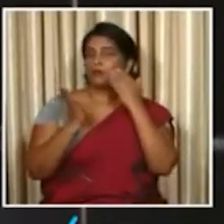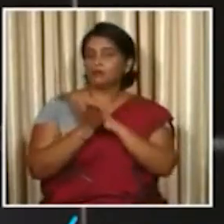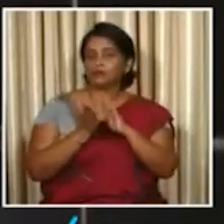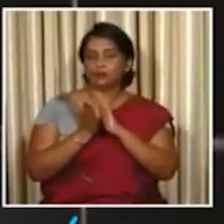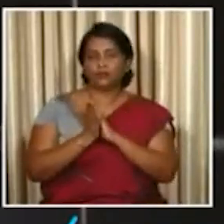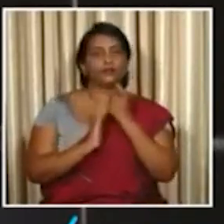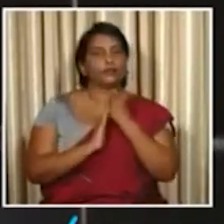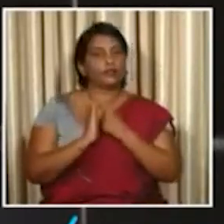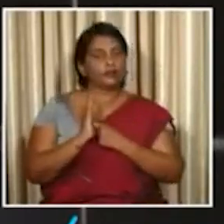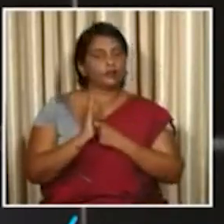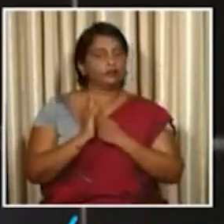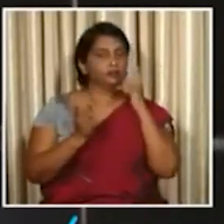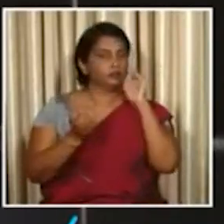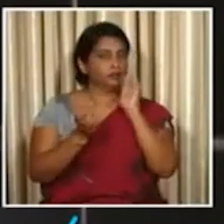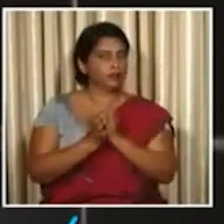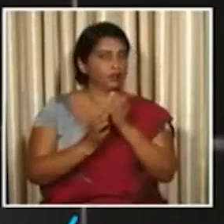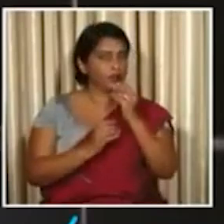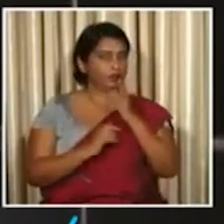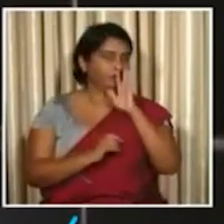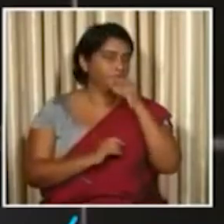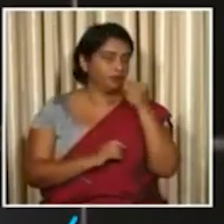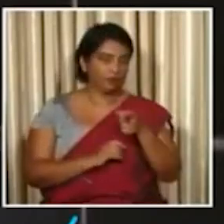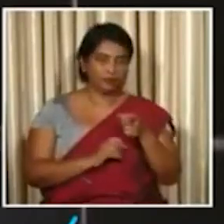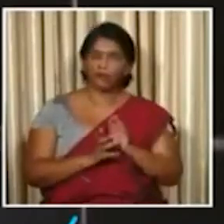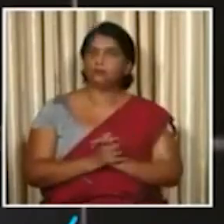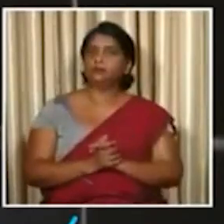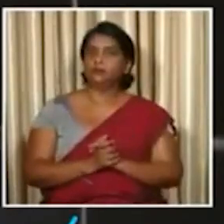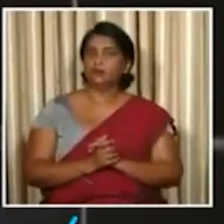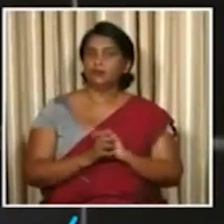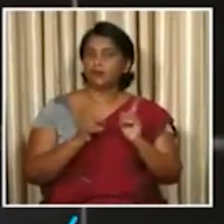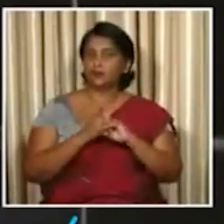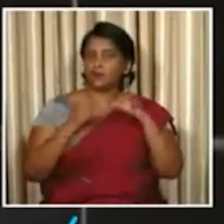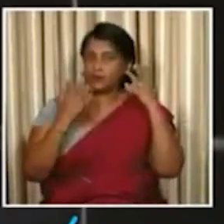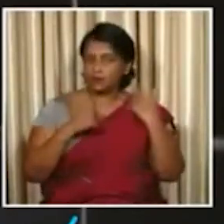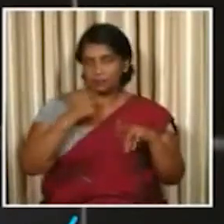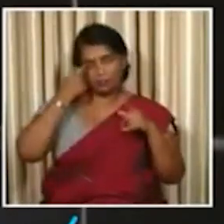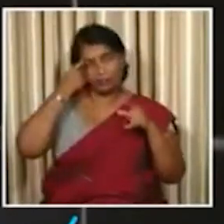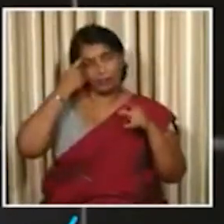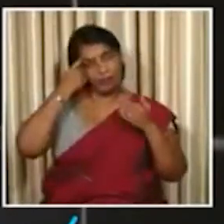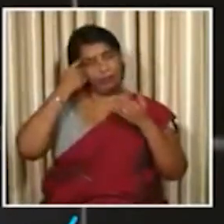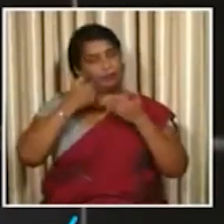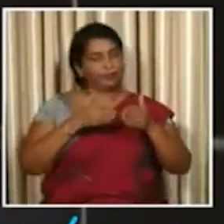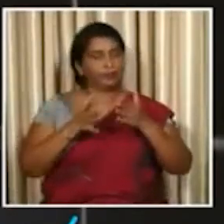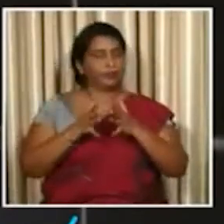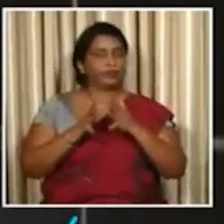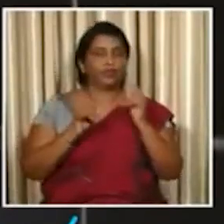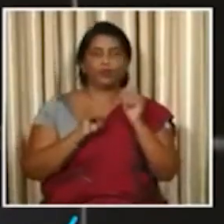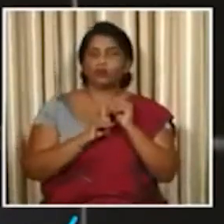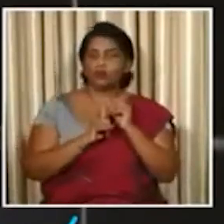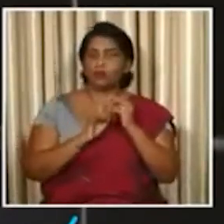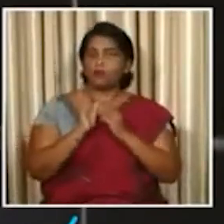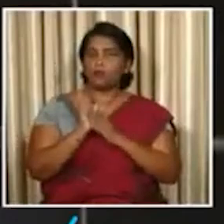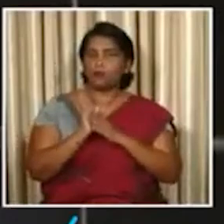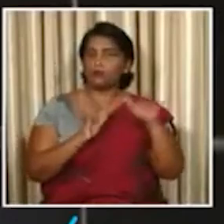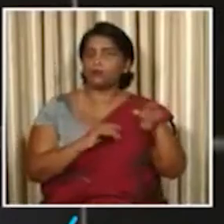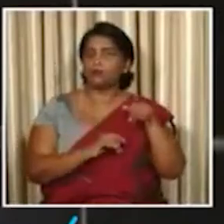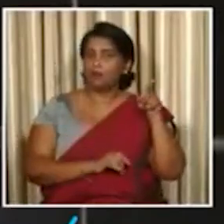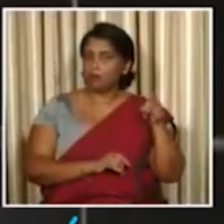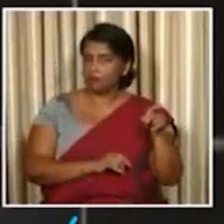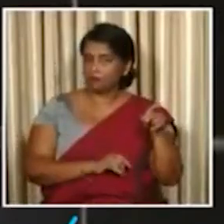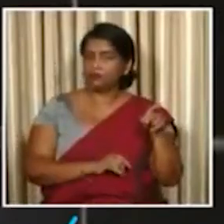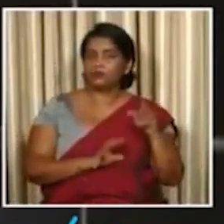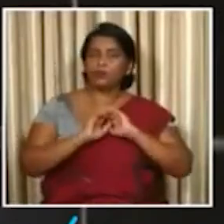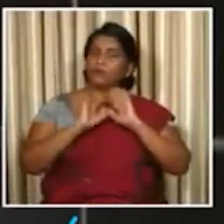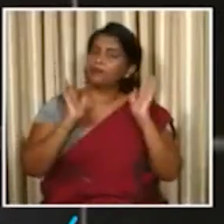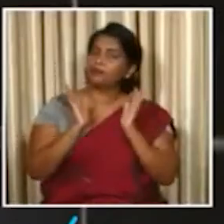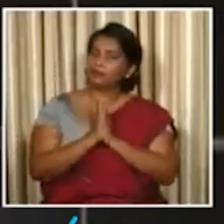accused relating to the final phase of the war in Pudumatalan and Mullivaikal, the entire international